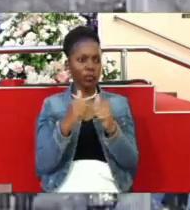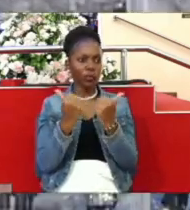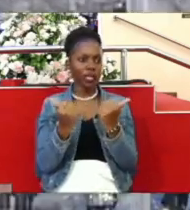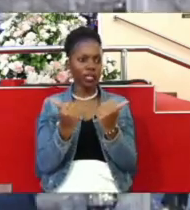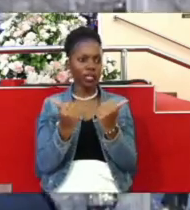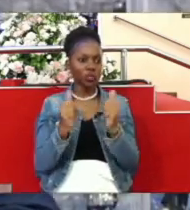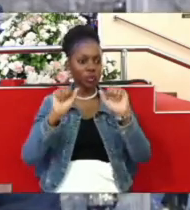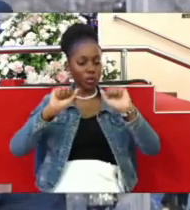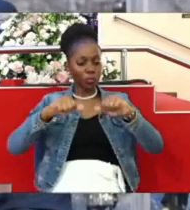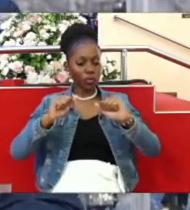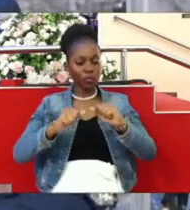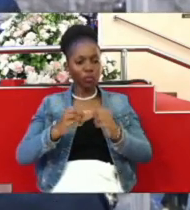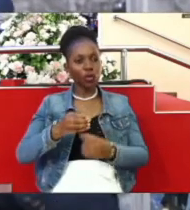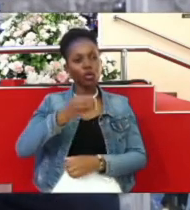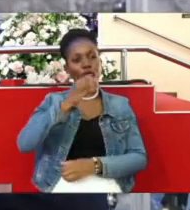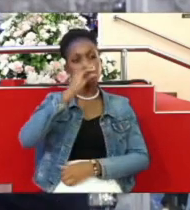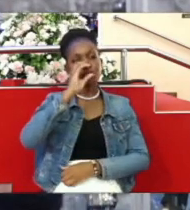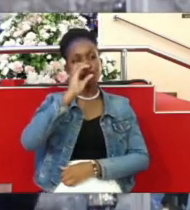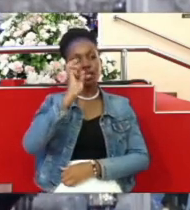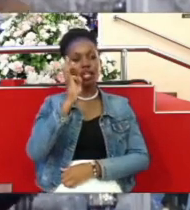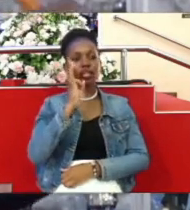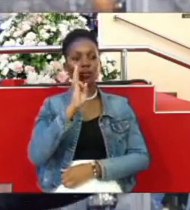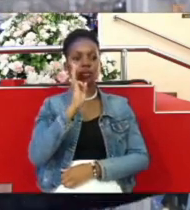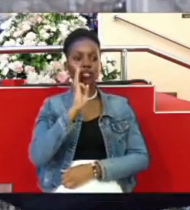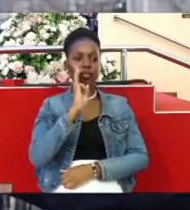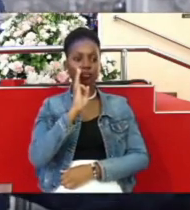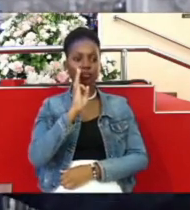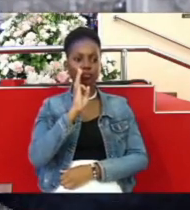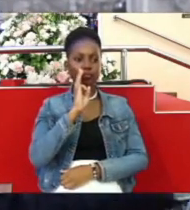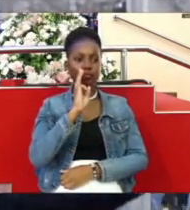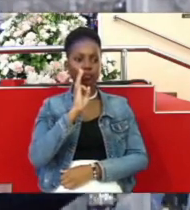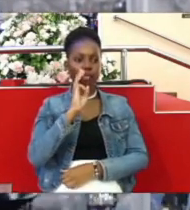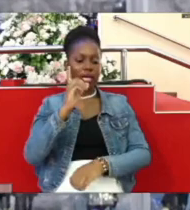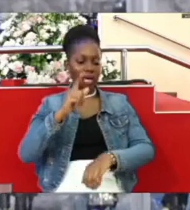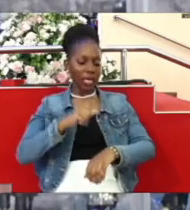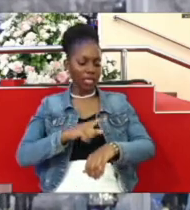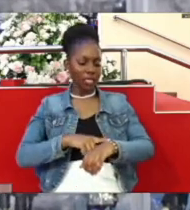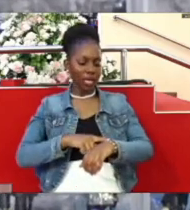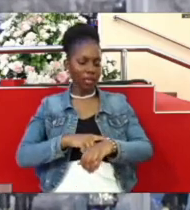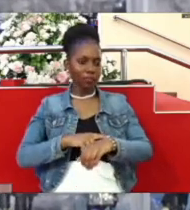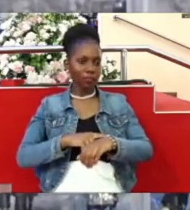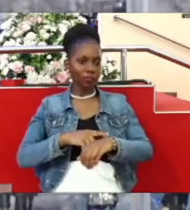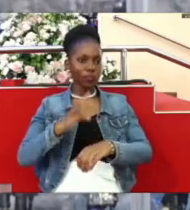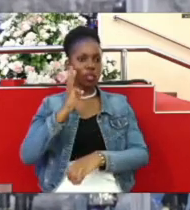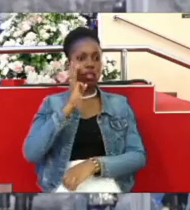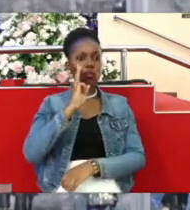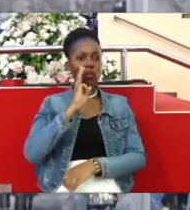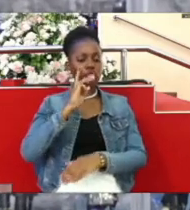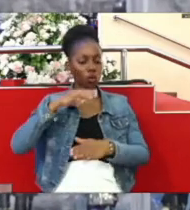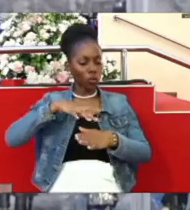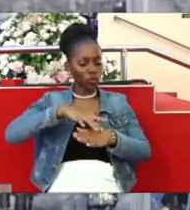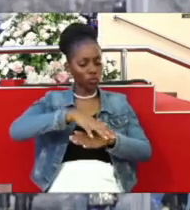But what was interesting is that as the water was flowing towards our shamba,